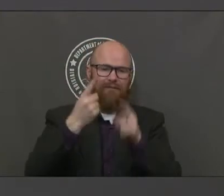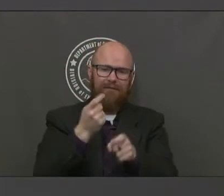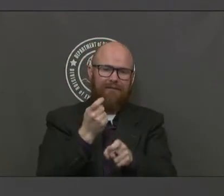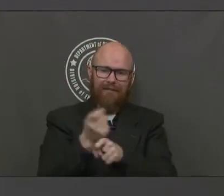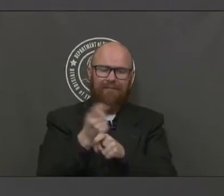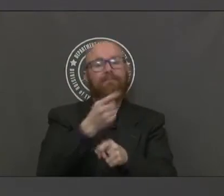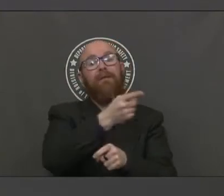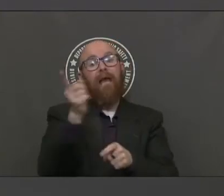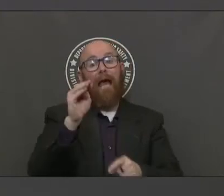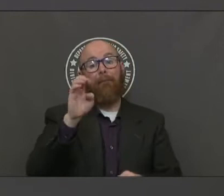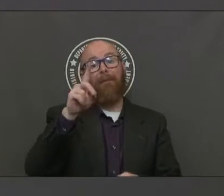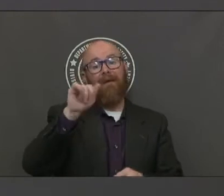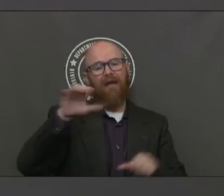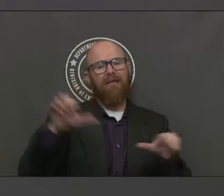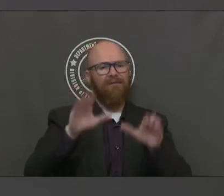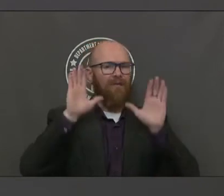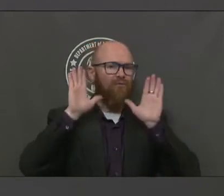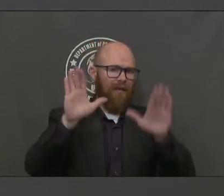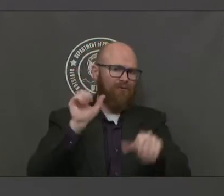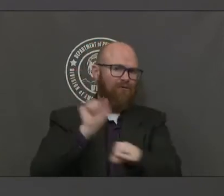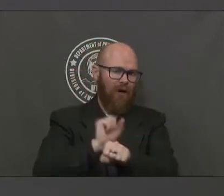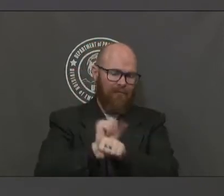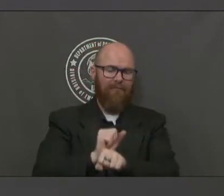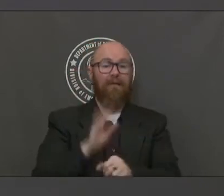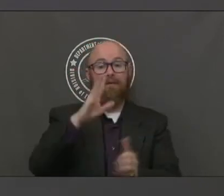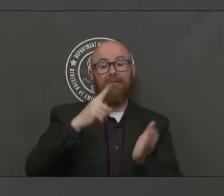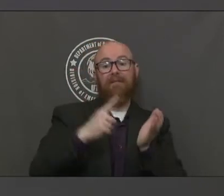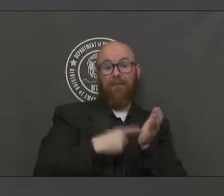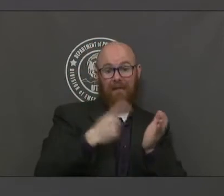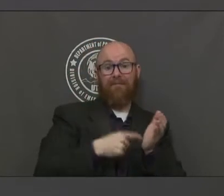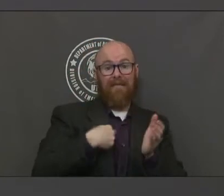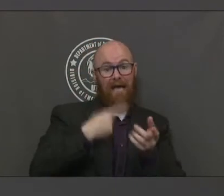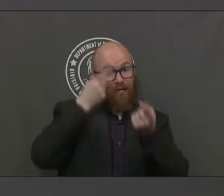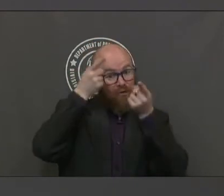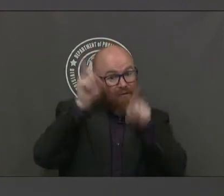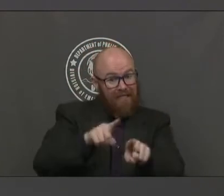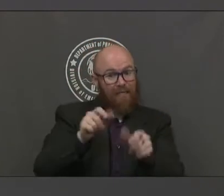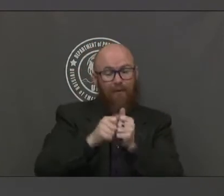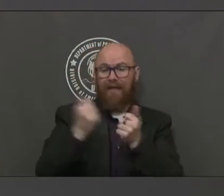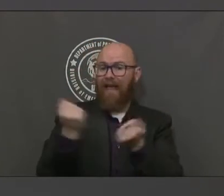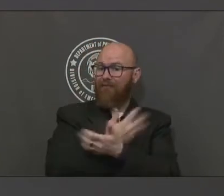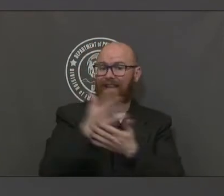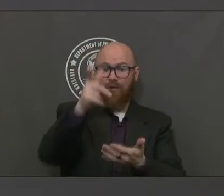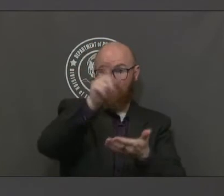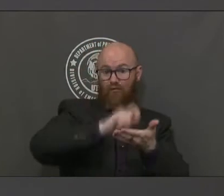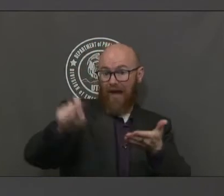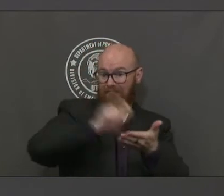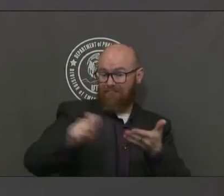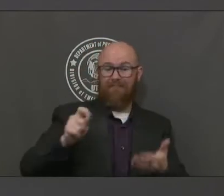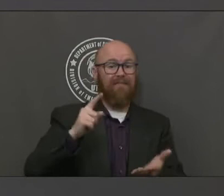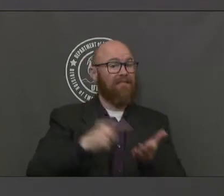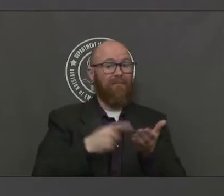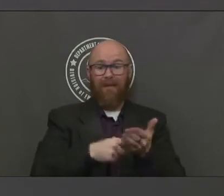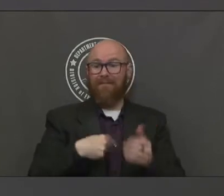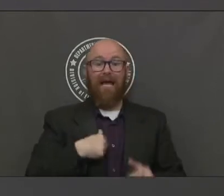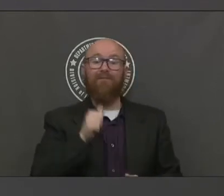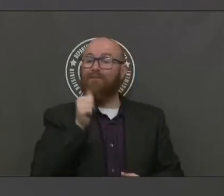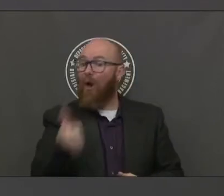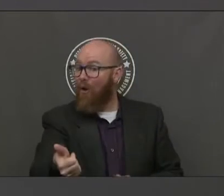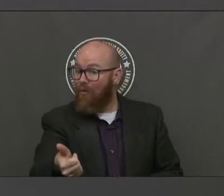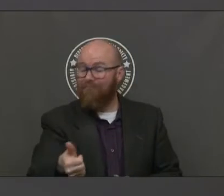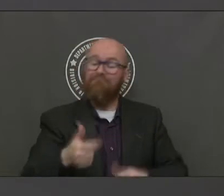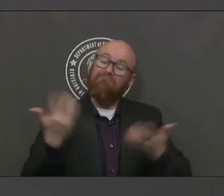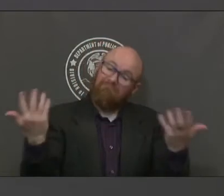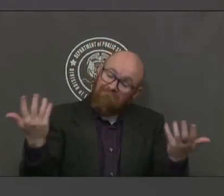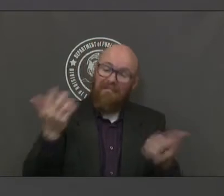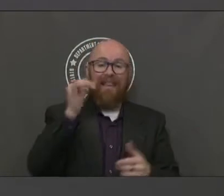you can and do. And sometimes I agree with everything you write, and sometimes I don't or say. And